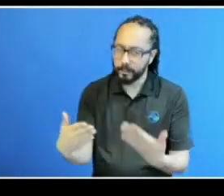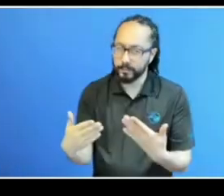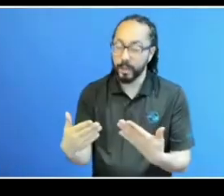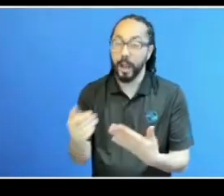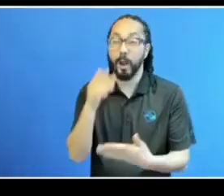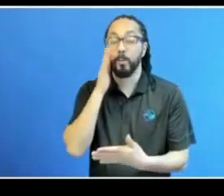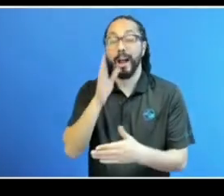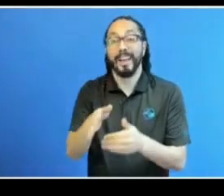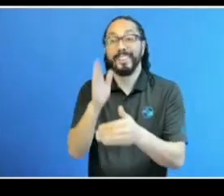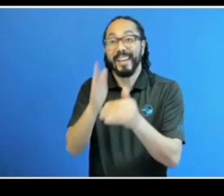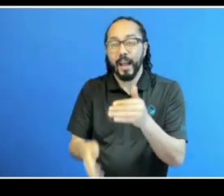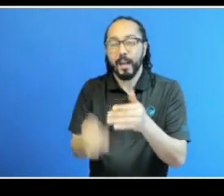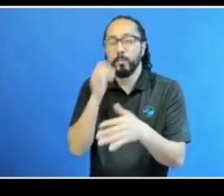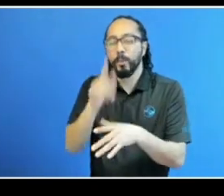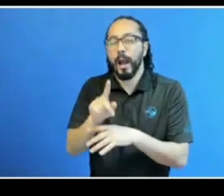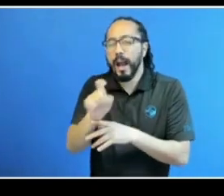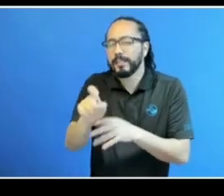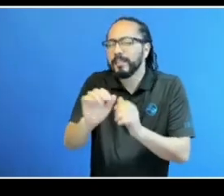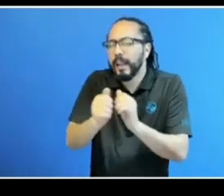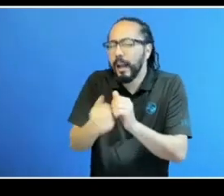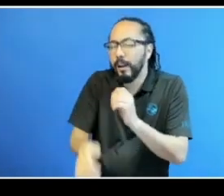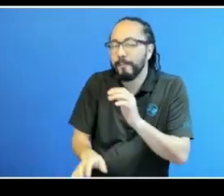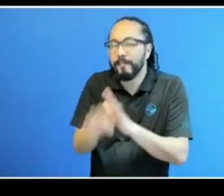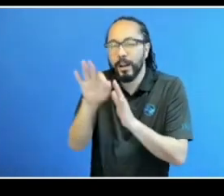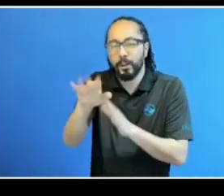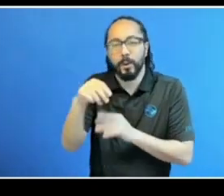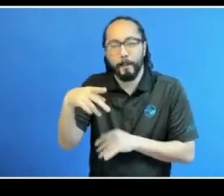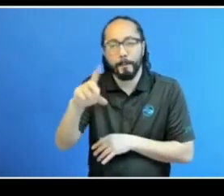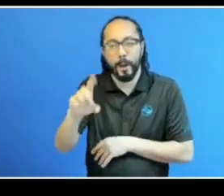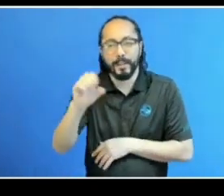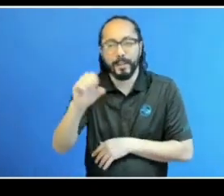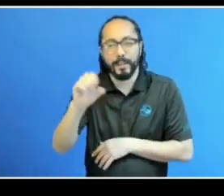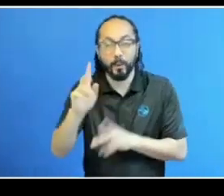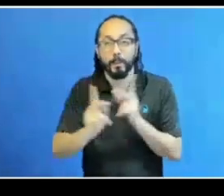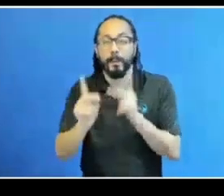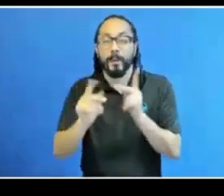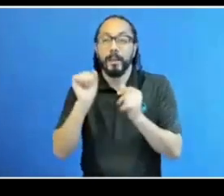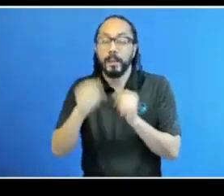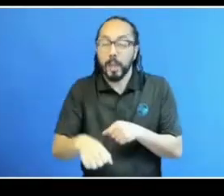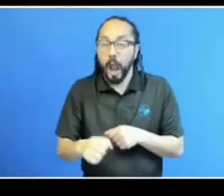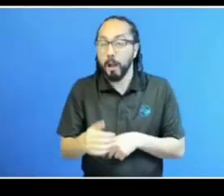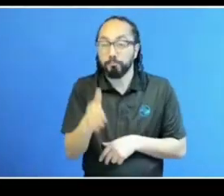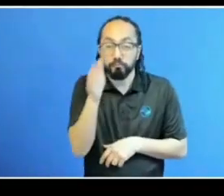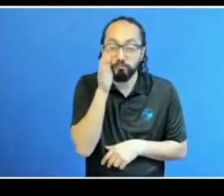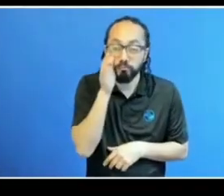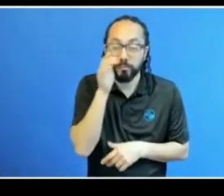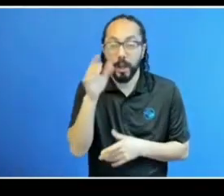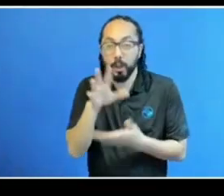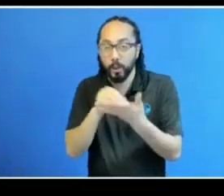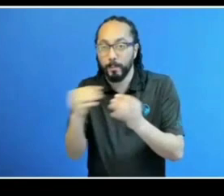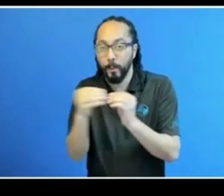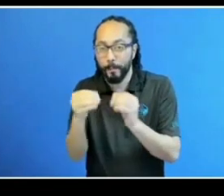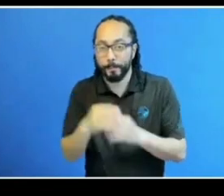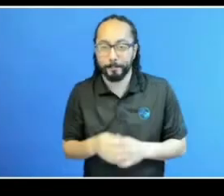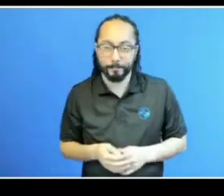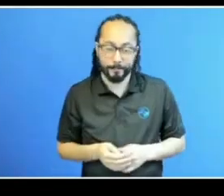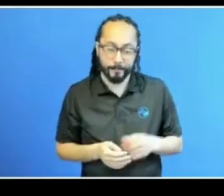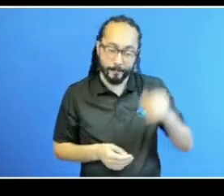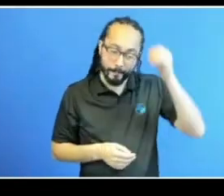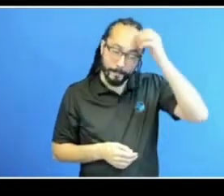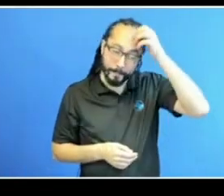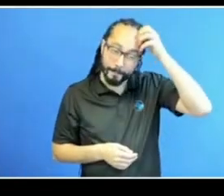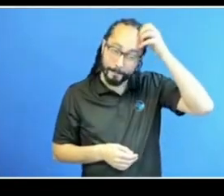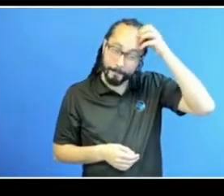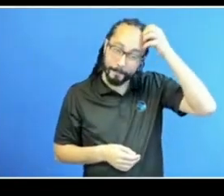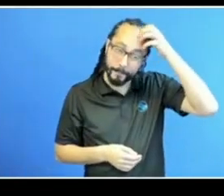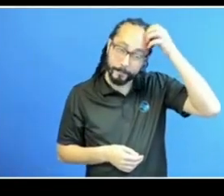the end where we can find your podcast so that people can tune in and hear more about this. Kemi, this question is for you.